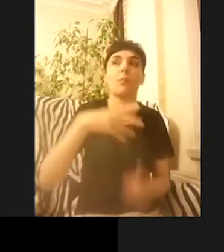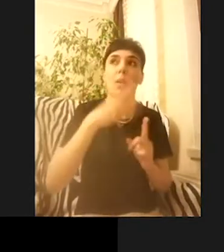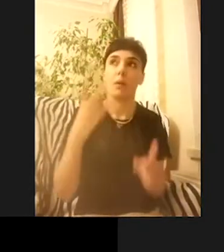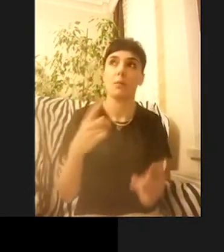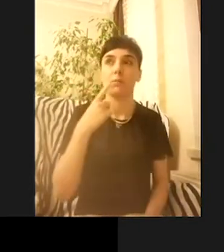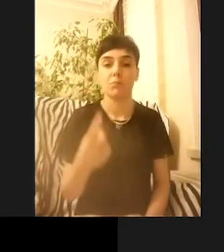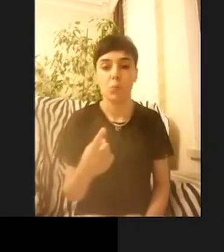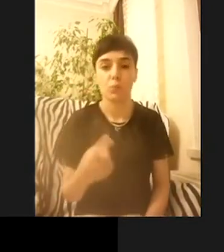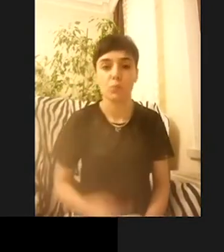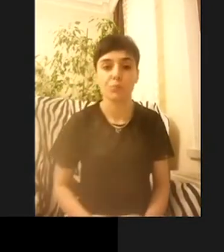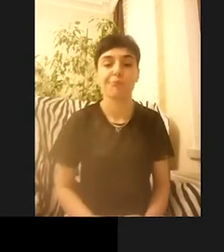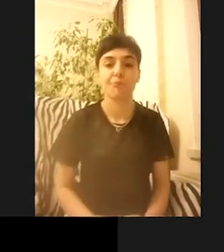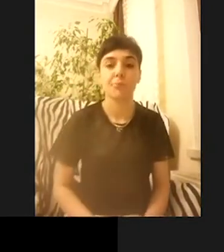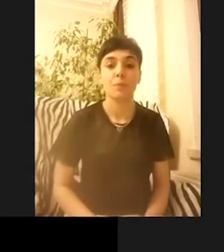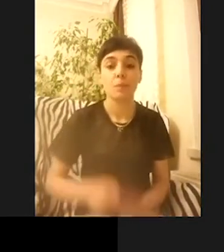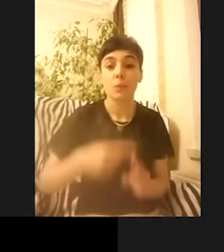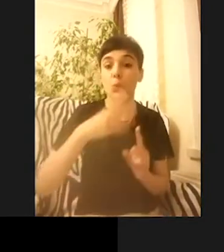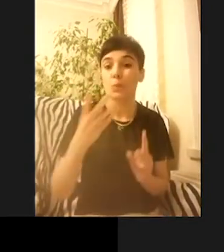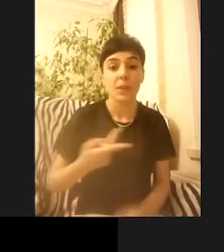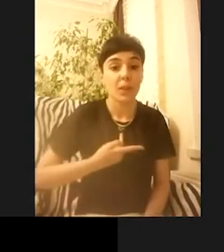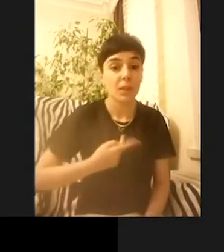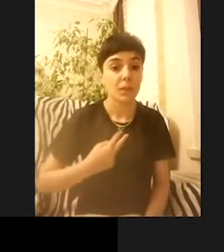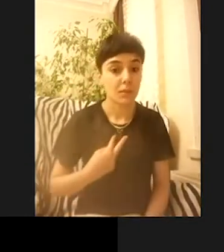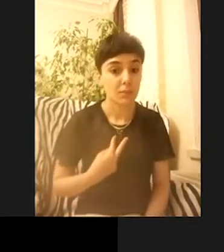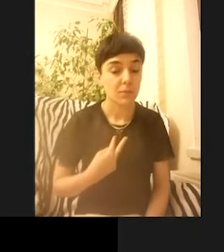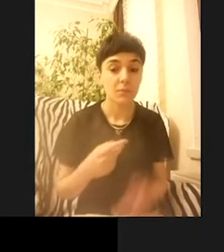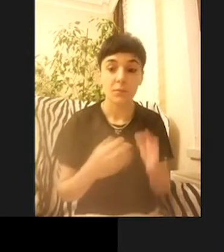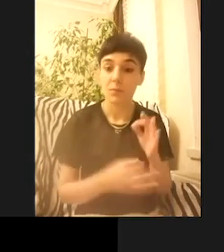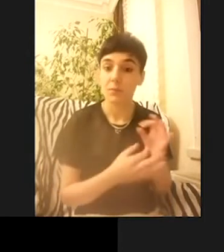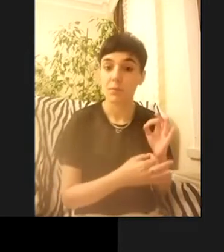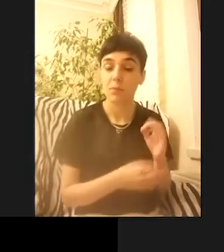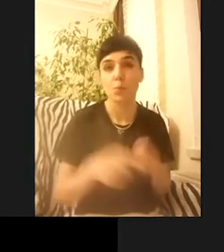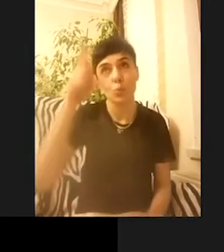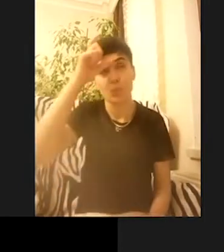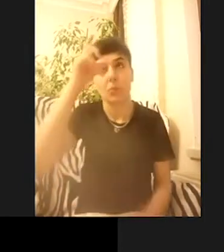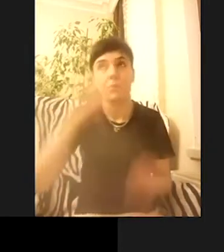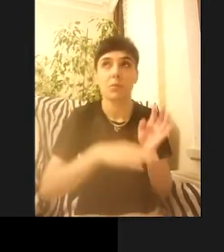So I feel the urge to object to that kind of identification.